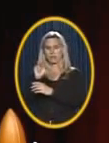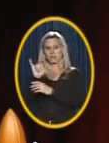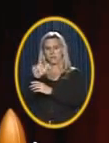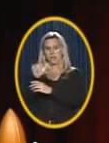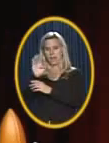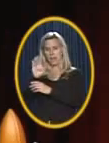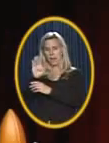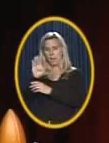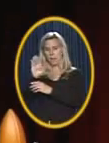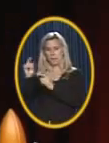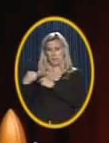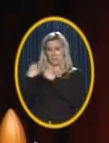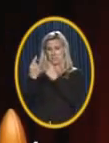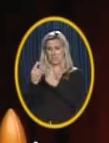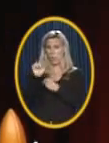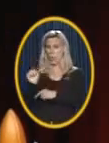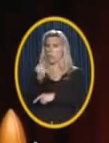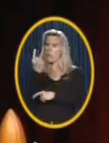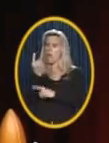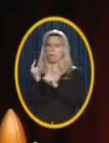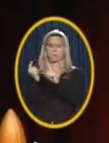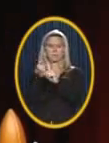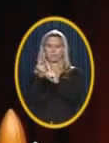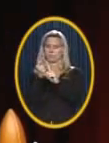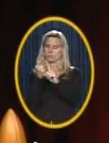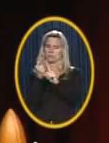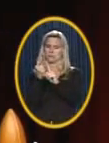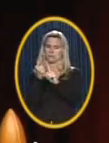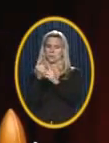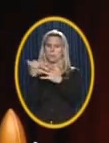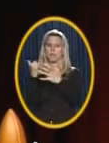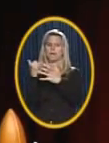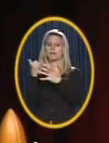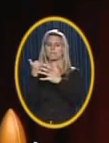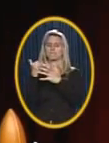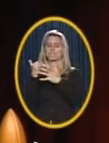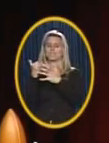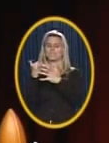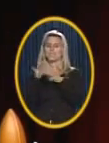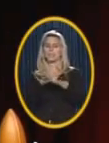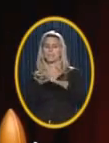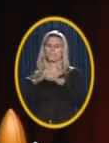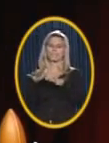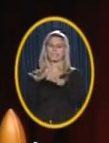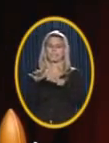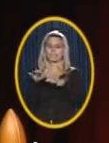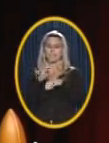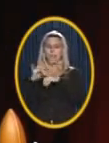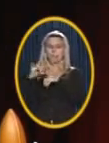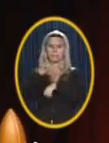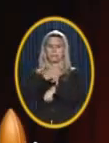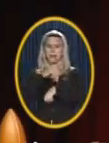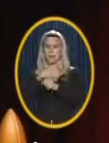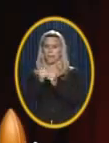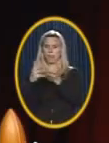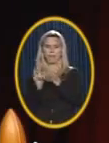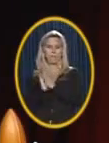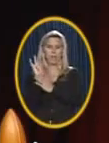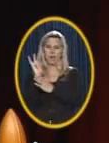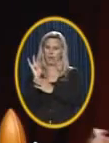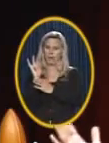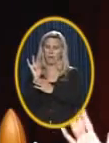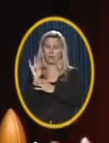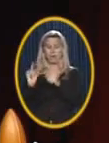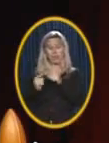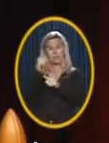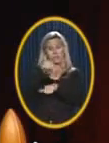one mission, the Apollo Soyuz. So there'd been a big gap down here. And so for the first